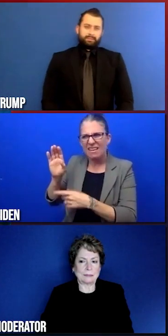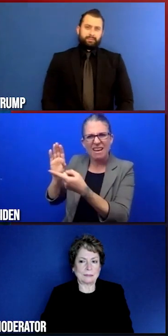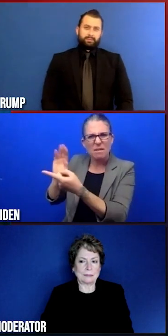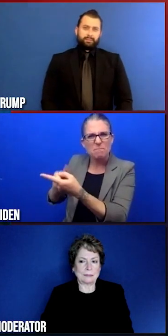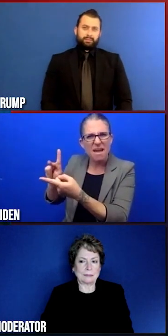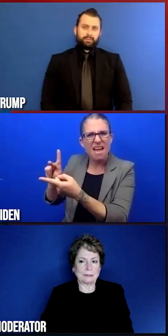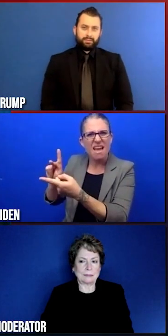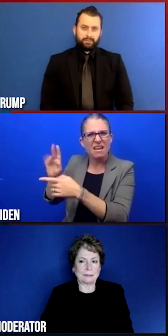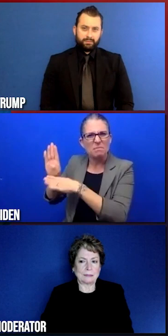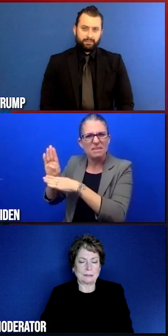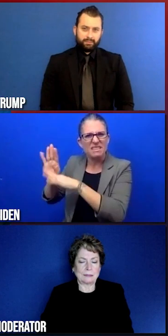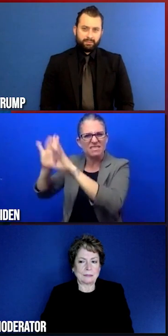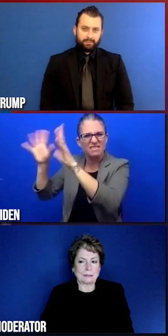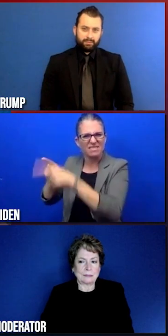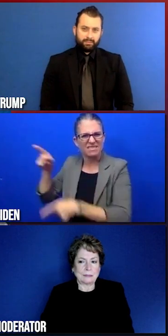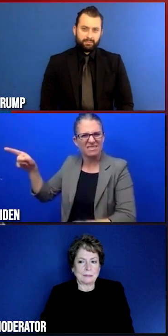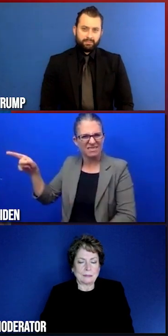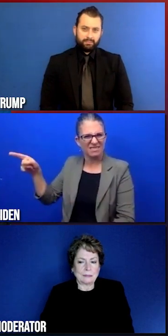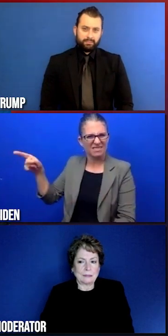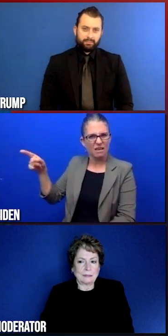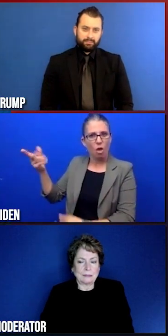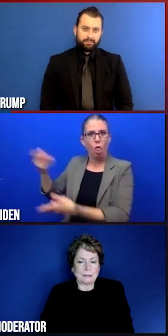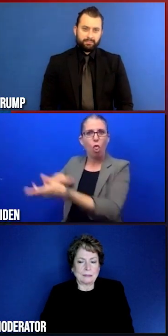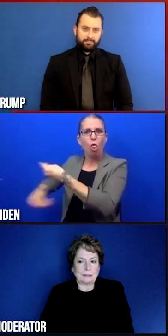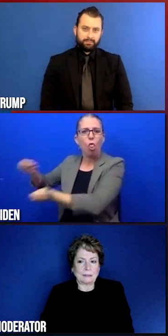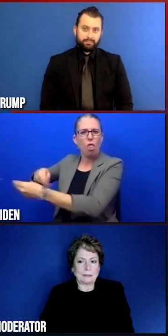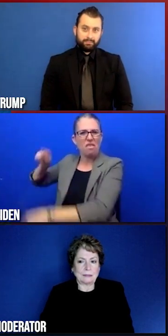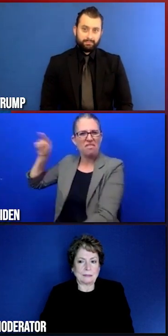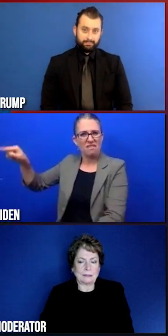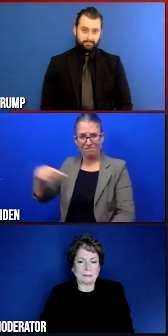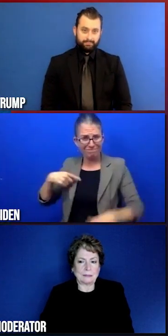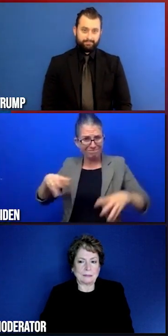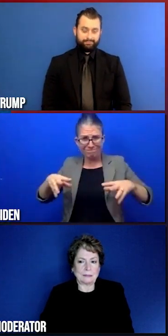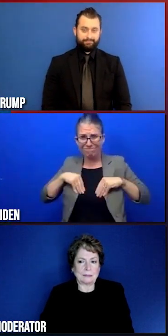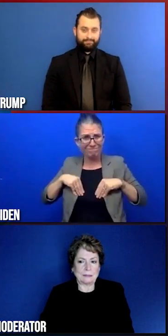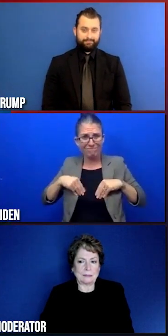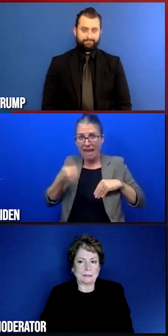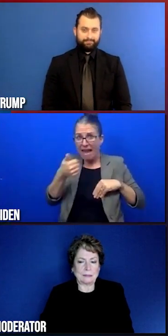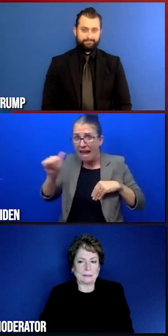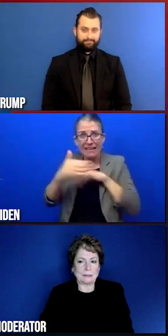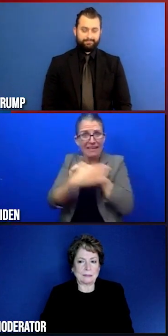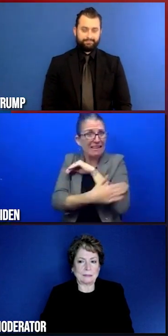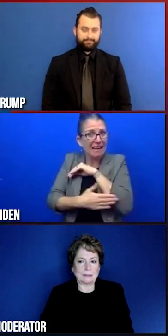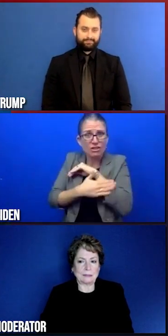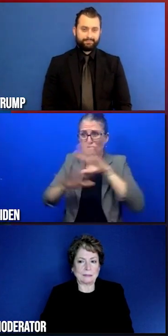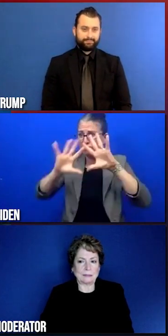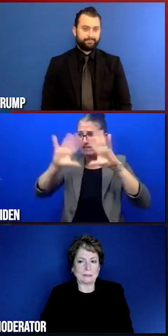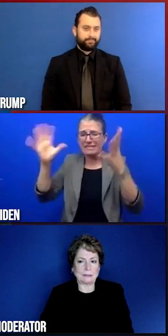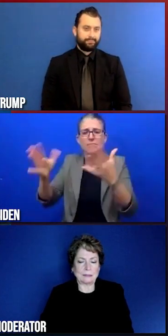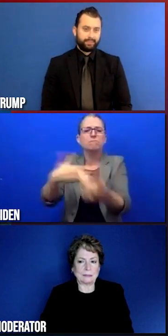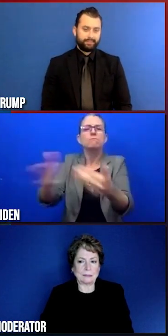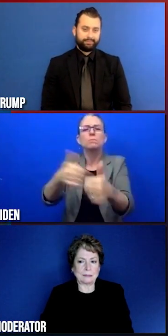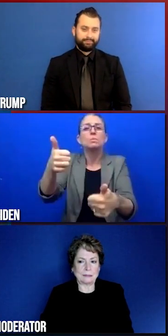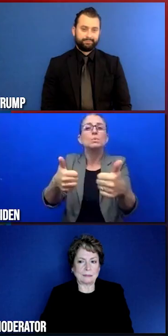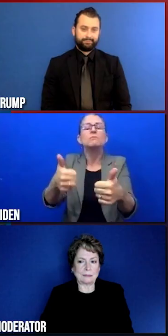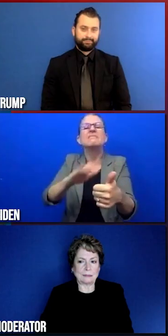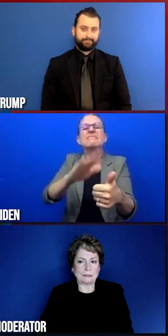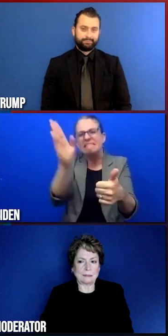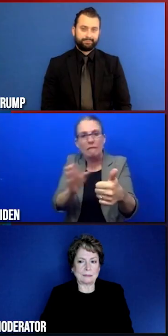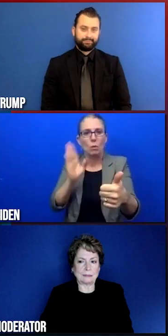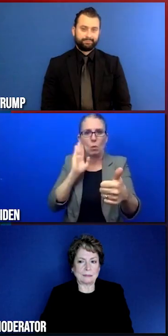country whatsoever, ever. Number one. Number two, this is a president, I have released all of my tax